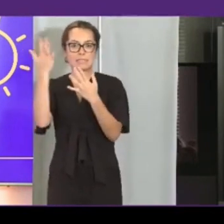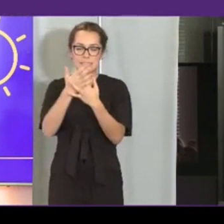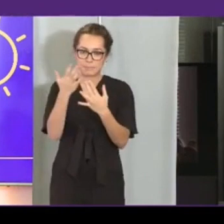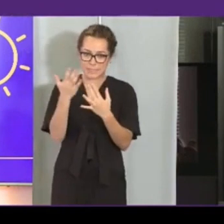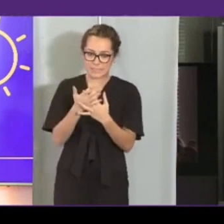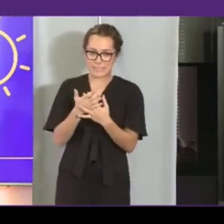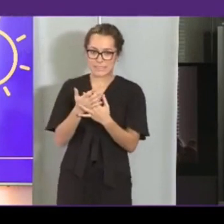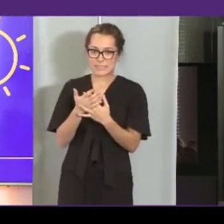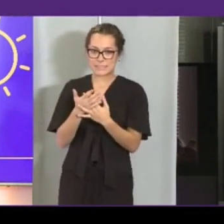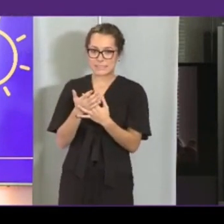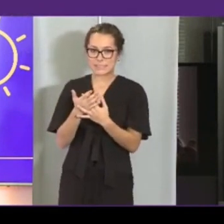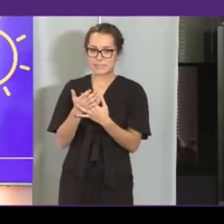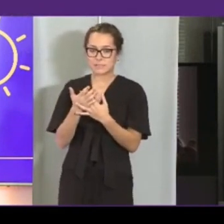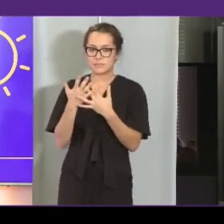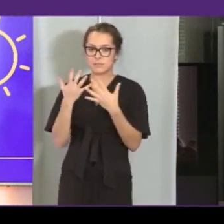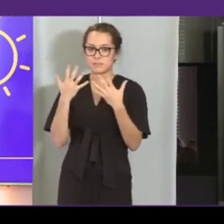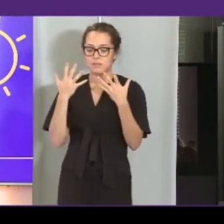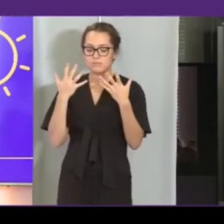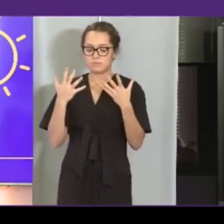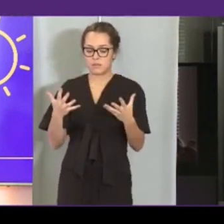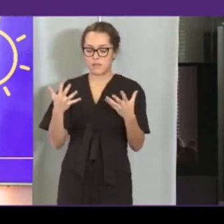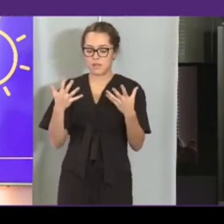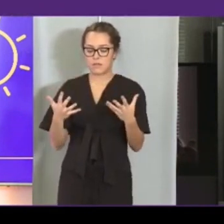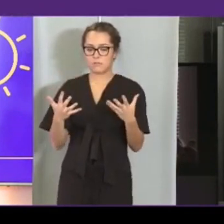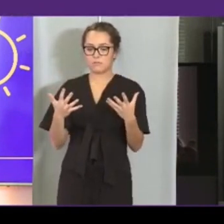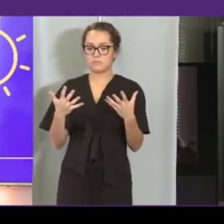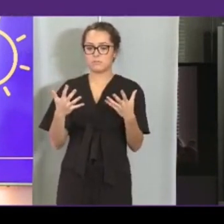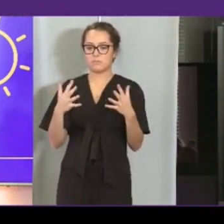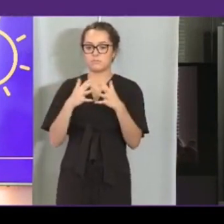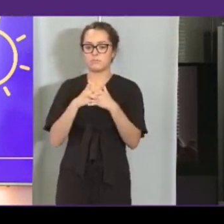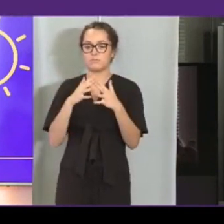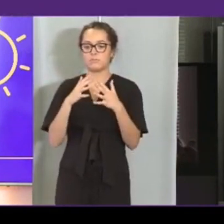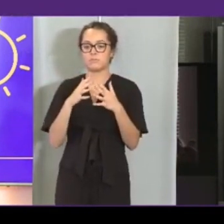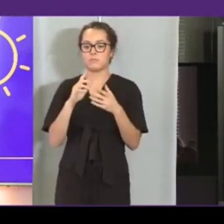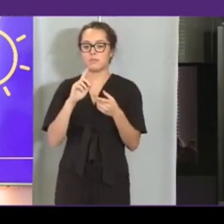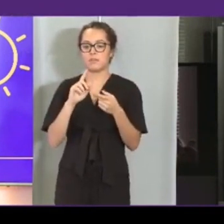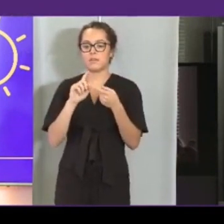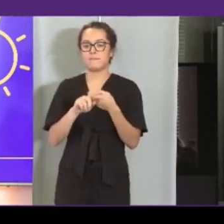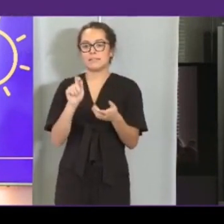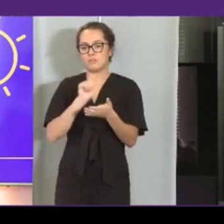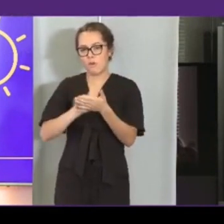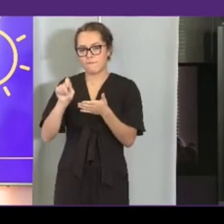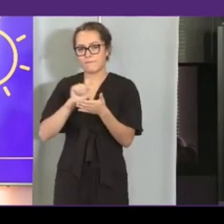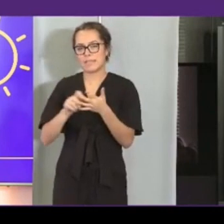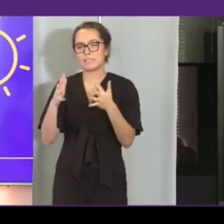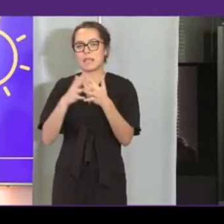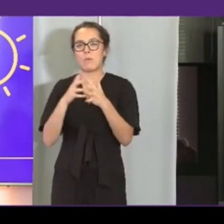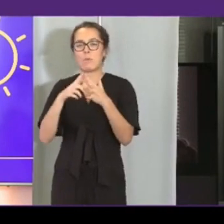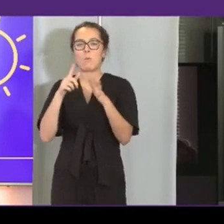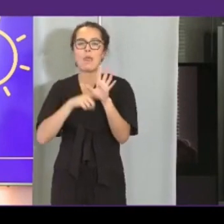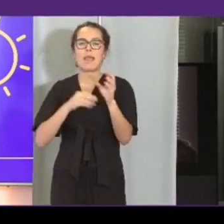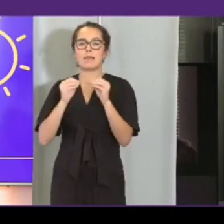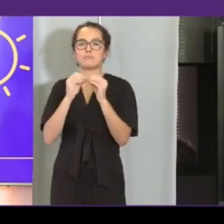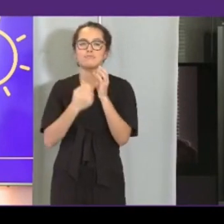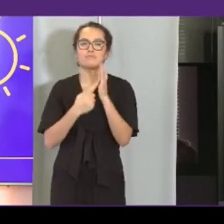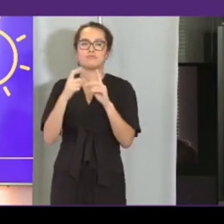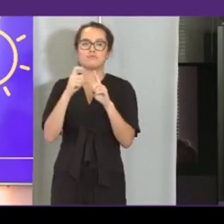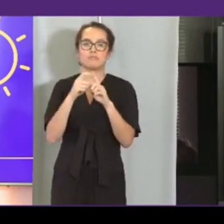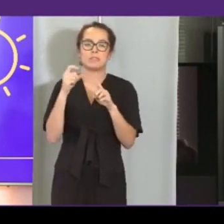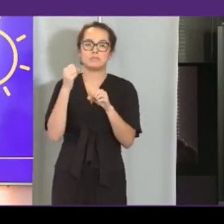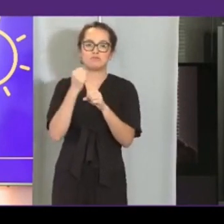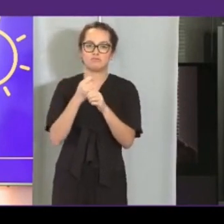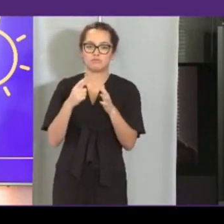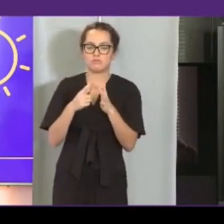have a fixed space now in our Weybridge HQ for IDEA. And really, again, it's 3 sections, informing